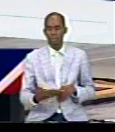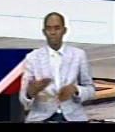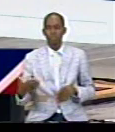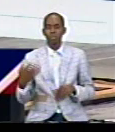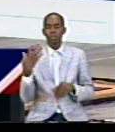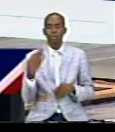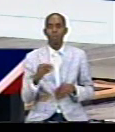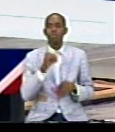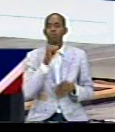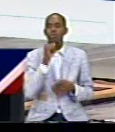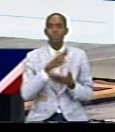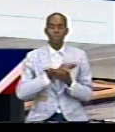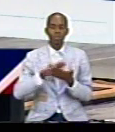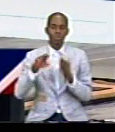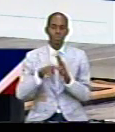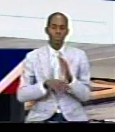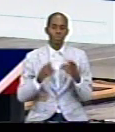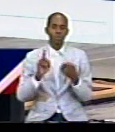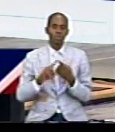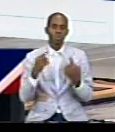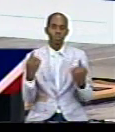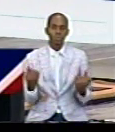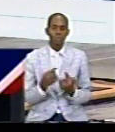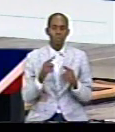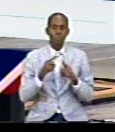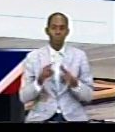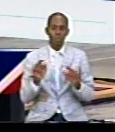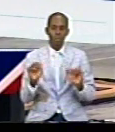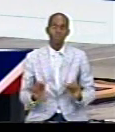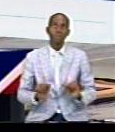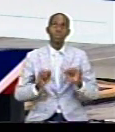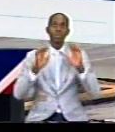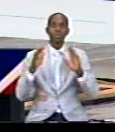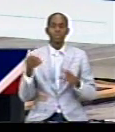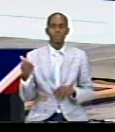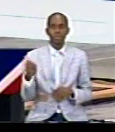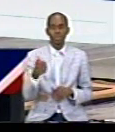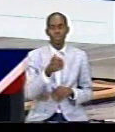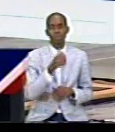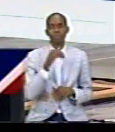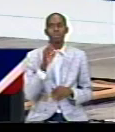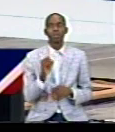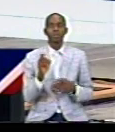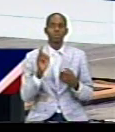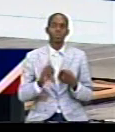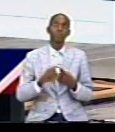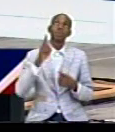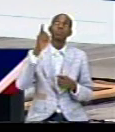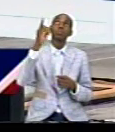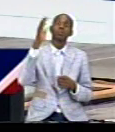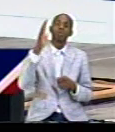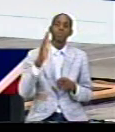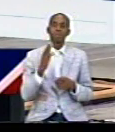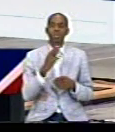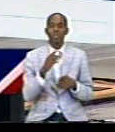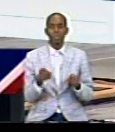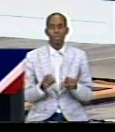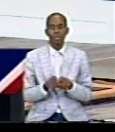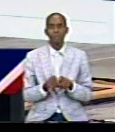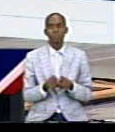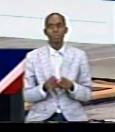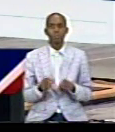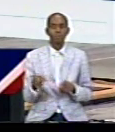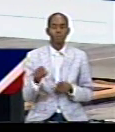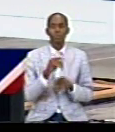unrighteousness unto sin, but yield yourselves unto God as those that